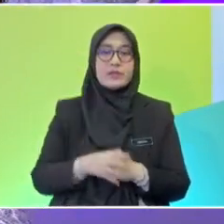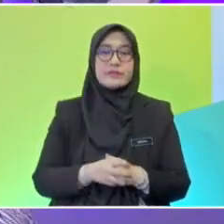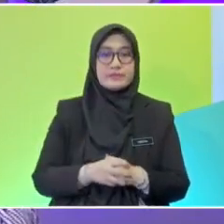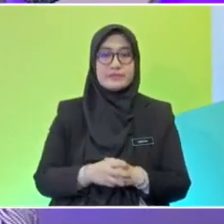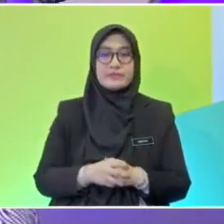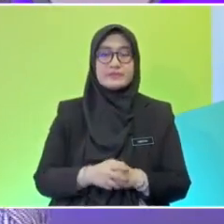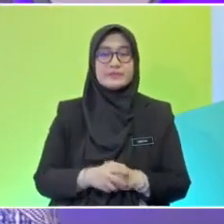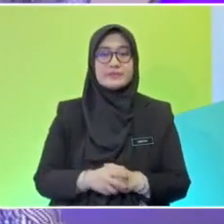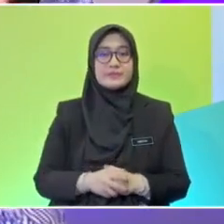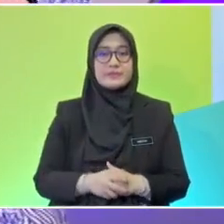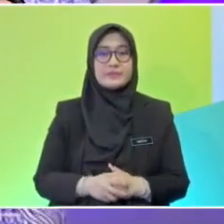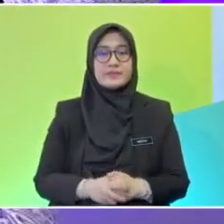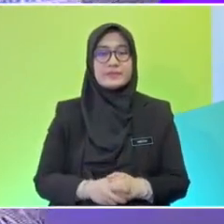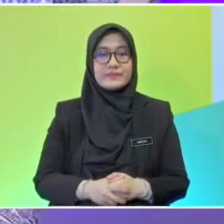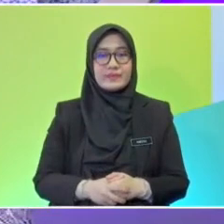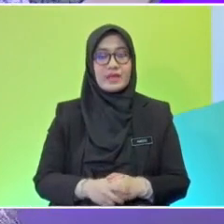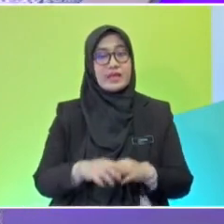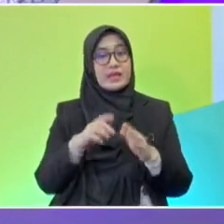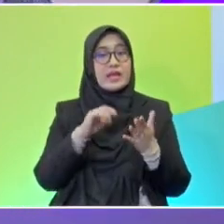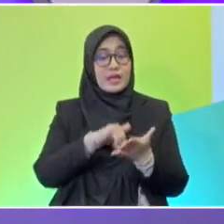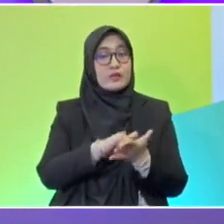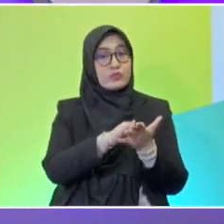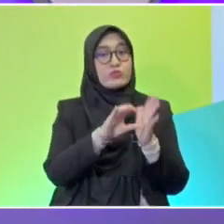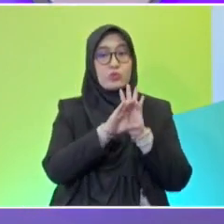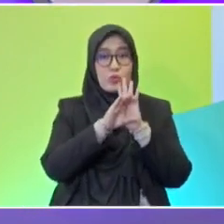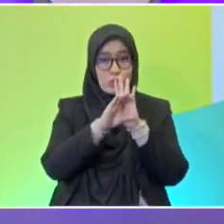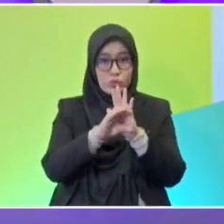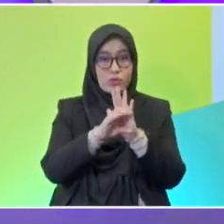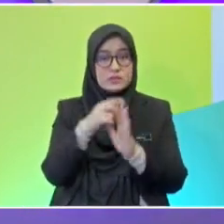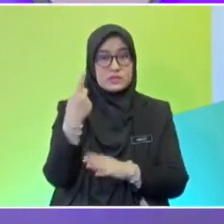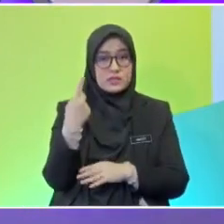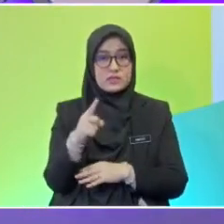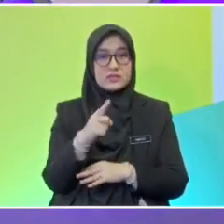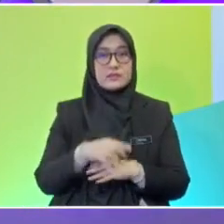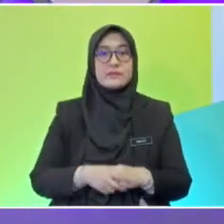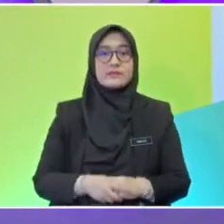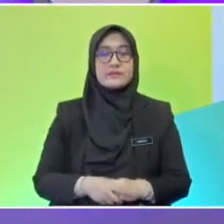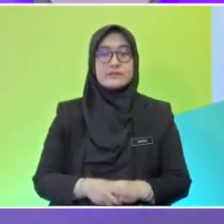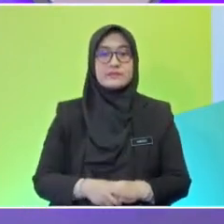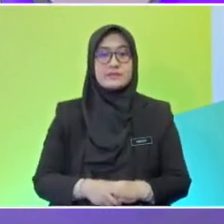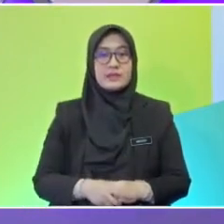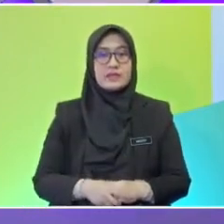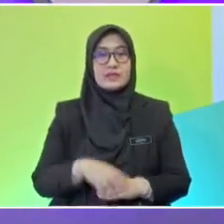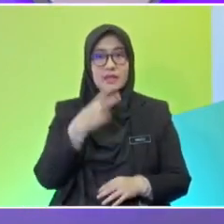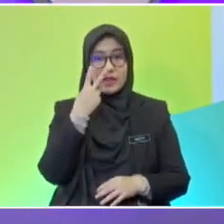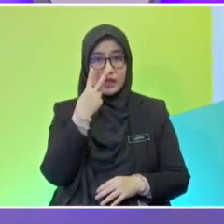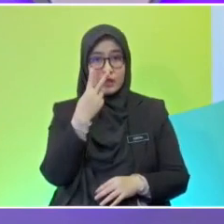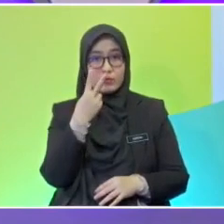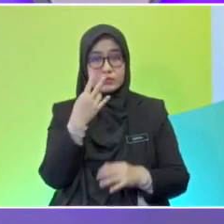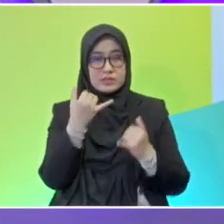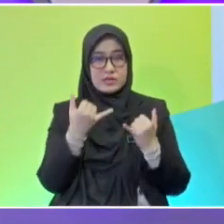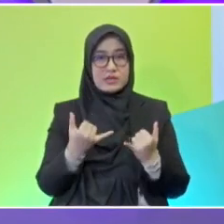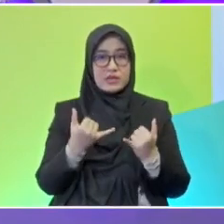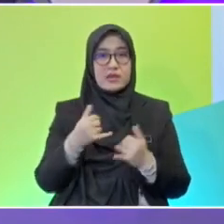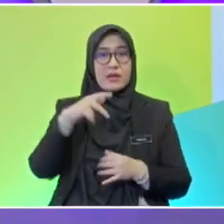Okay? So that's just an example. Next, we have got performance level, which is something we'll be looking at today. So